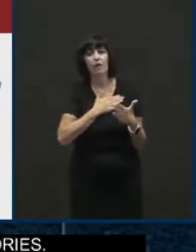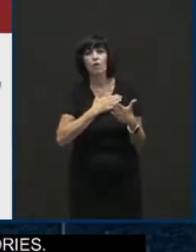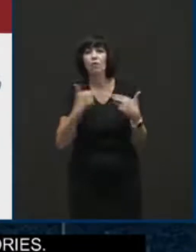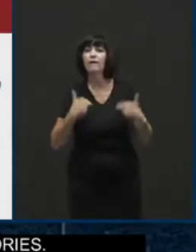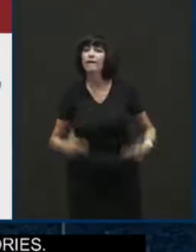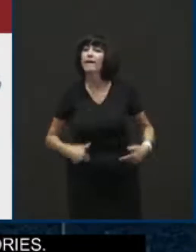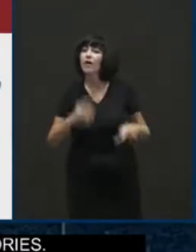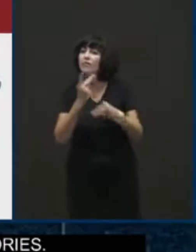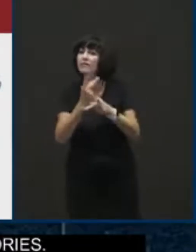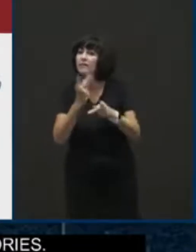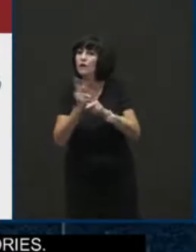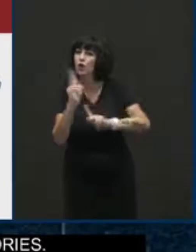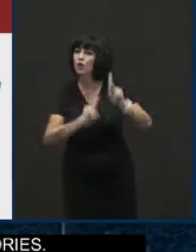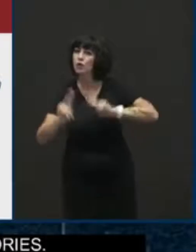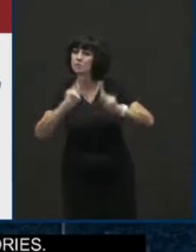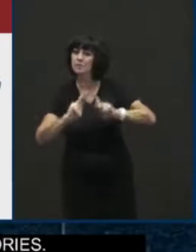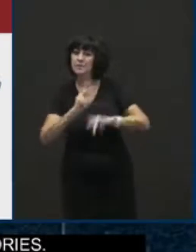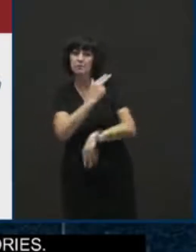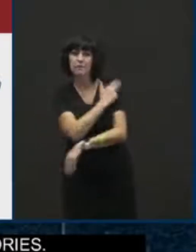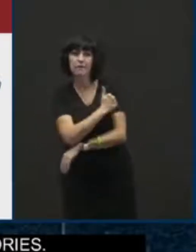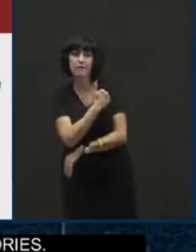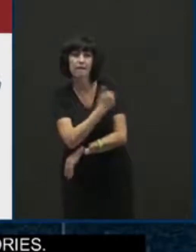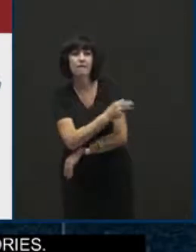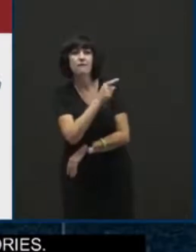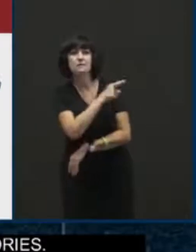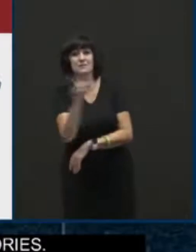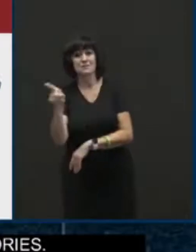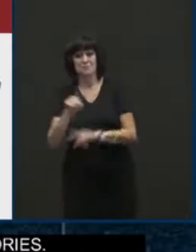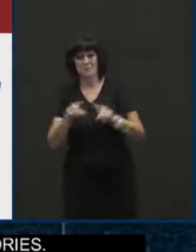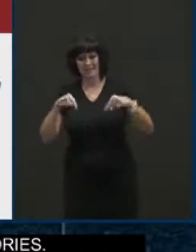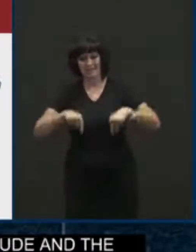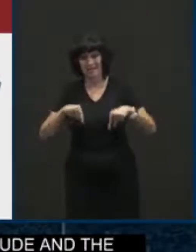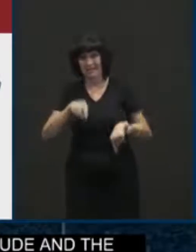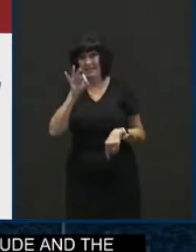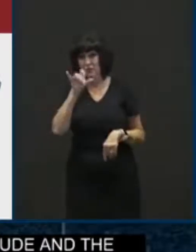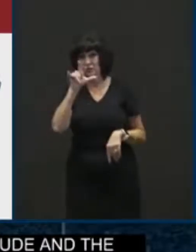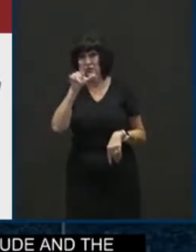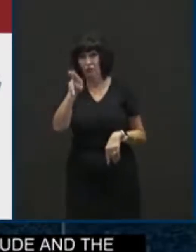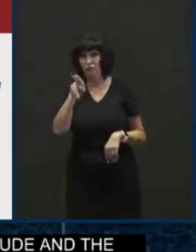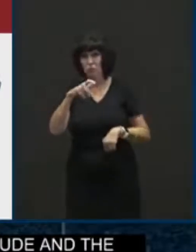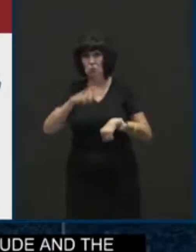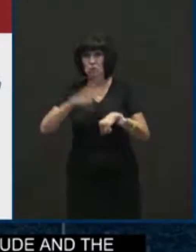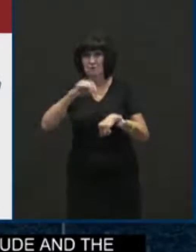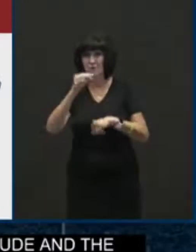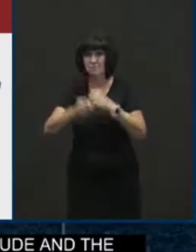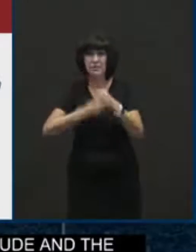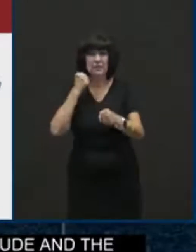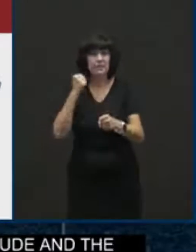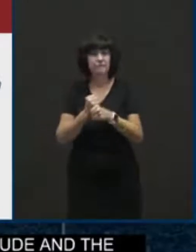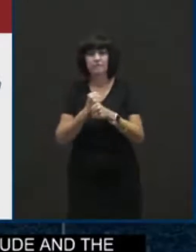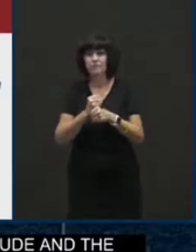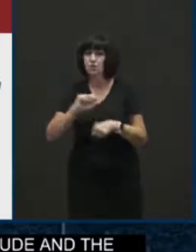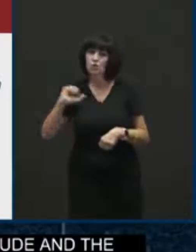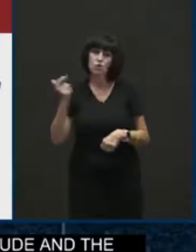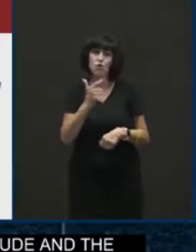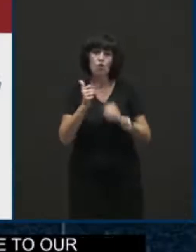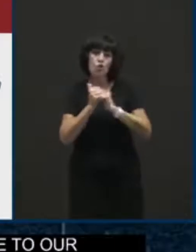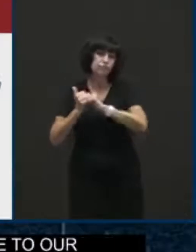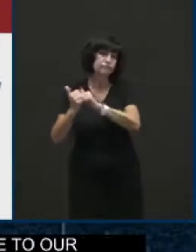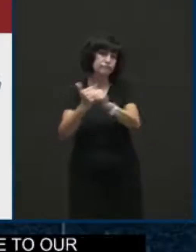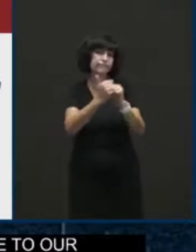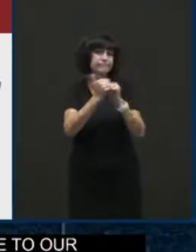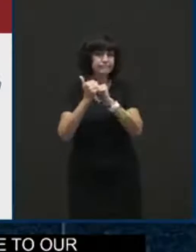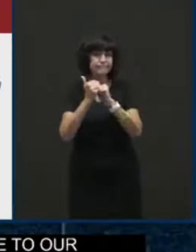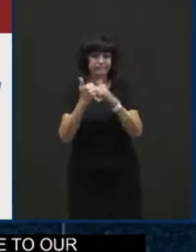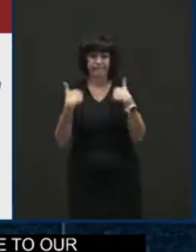our hospitals in the state. But with this flu season, we've all come together, the Healthcare Association, the Medical